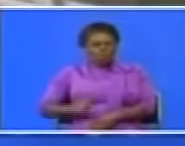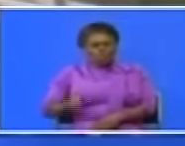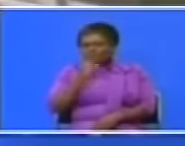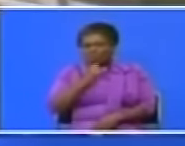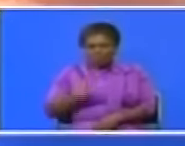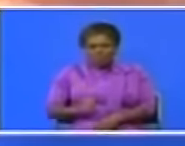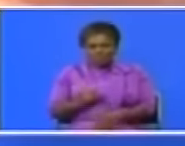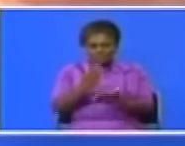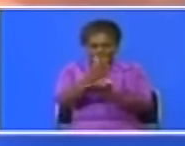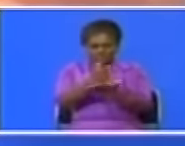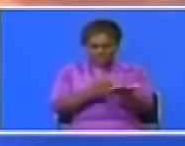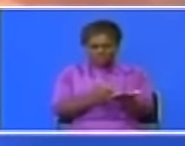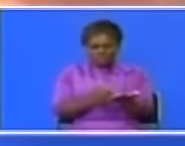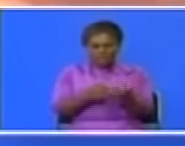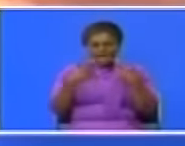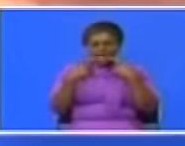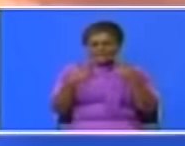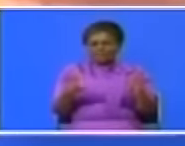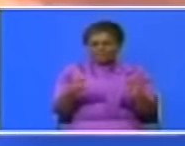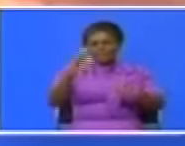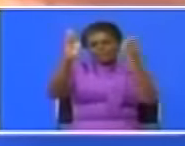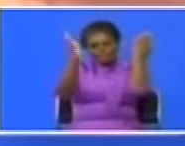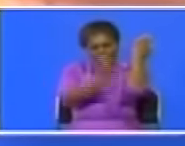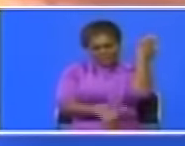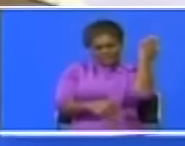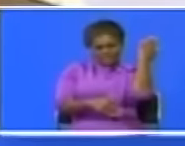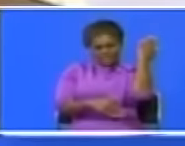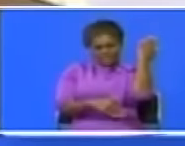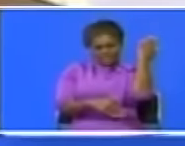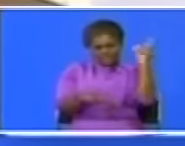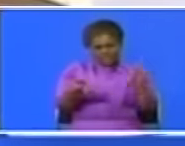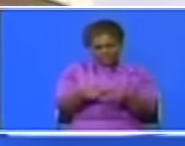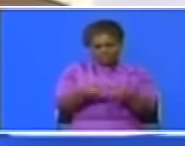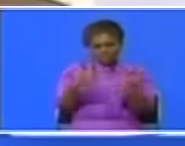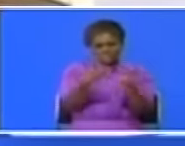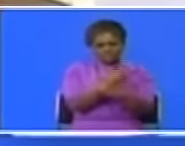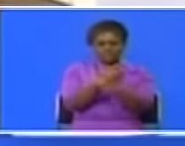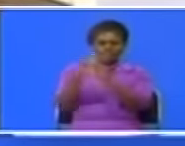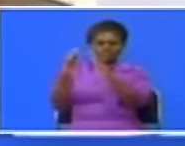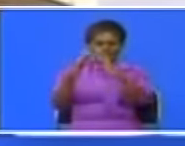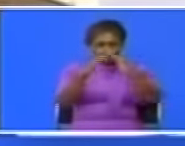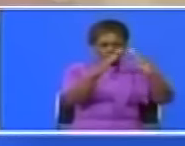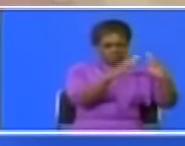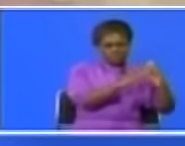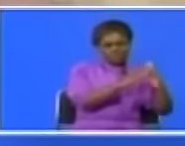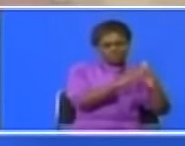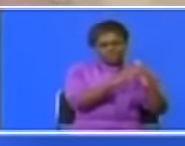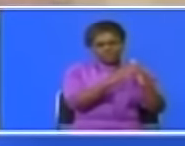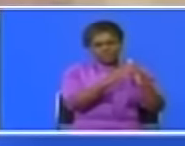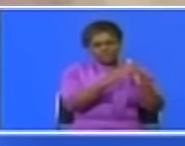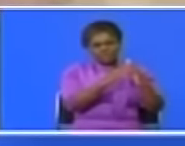structures, some of which have been declared inhabitable, and they include Hadija, Mirichini, Changamwe, Chuda and